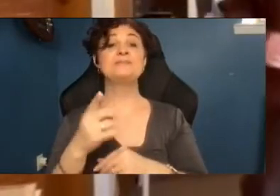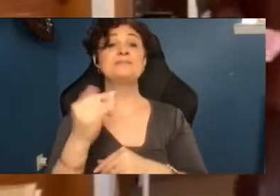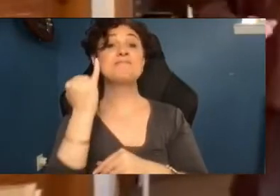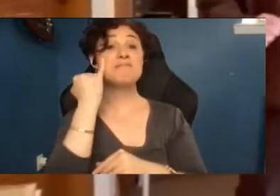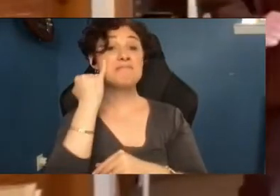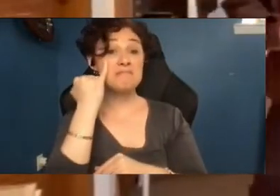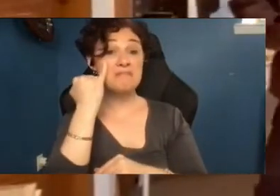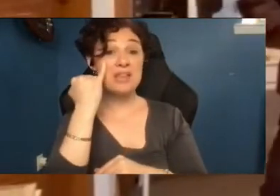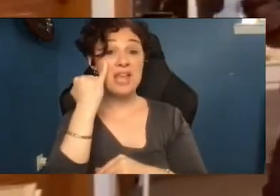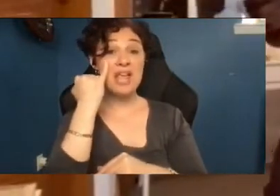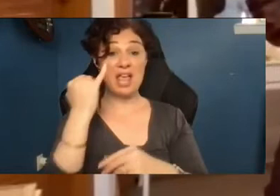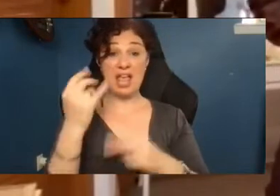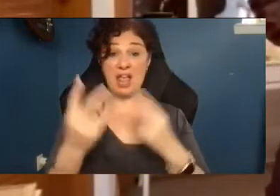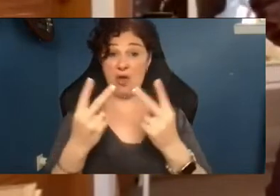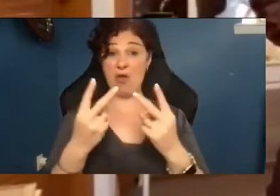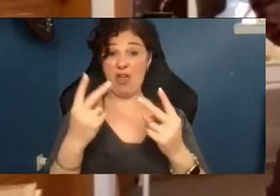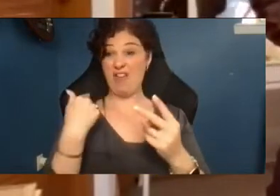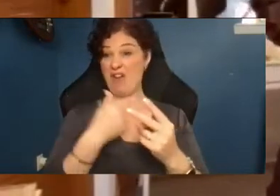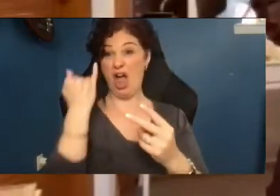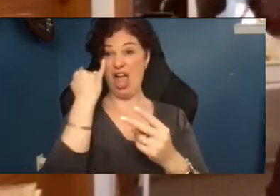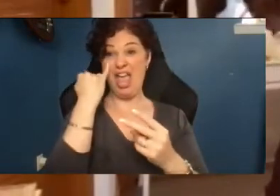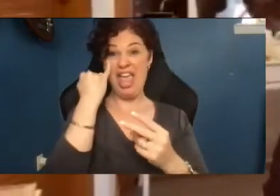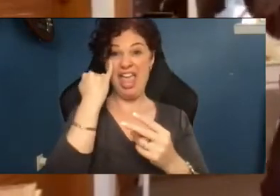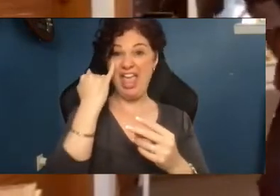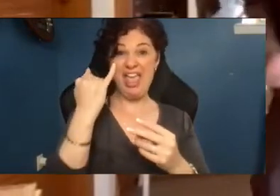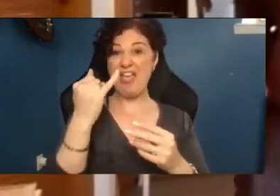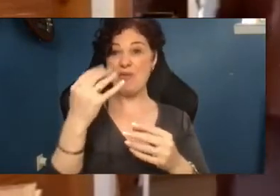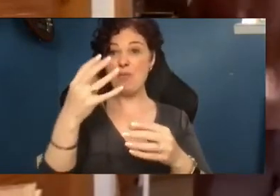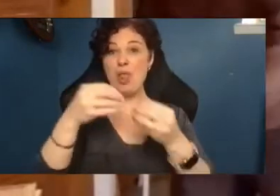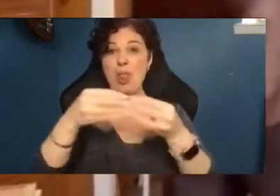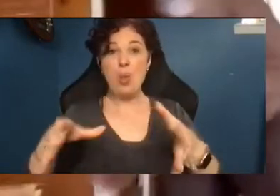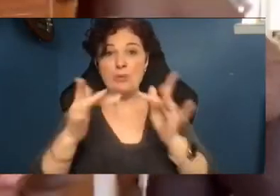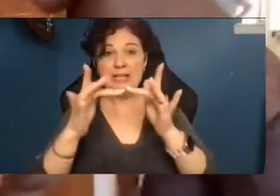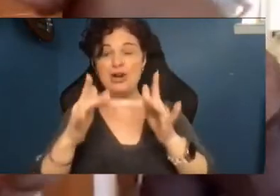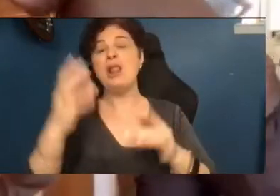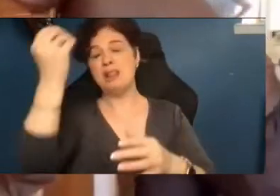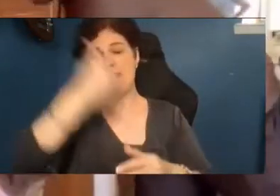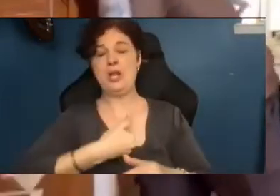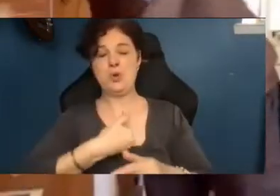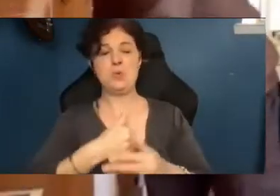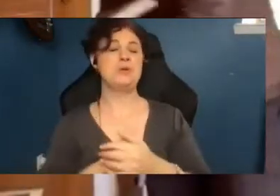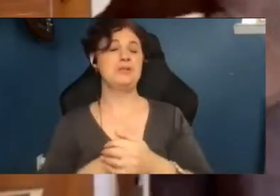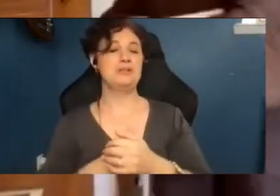If our reception gets a little miffed, please let me know.